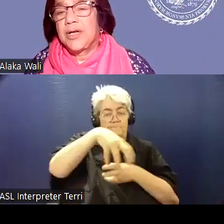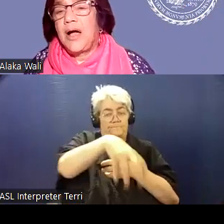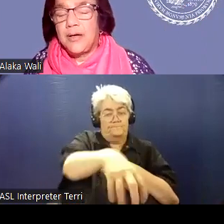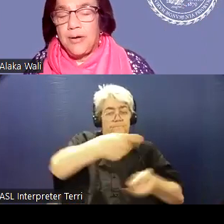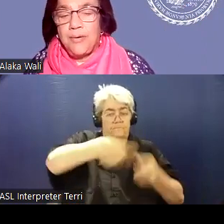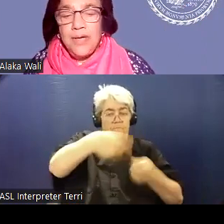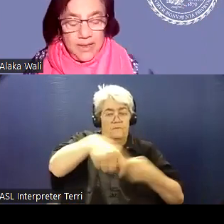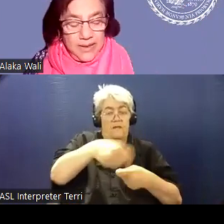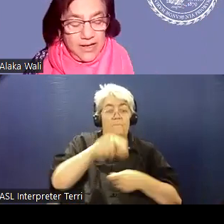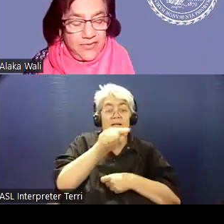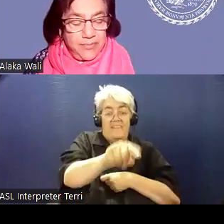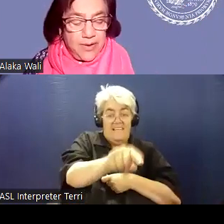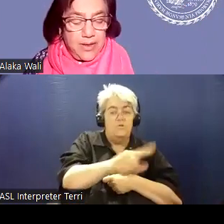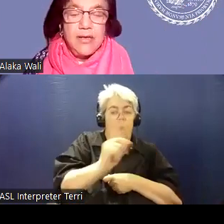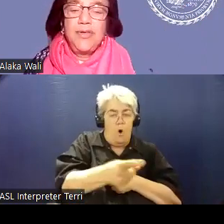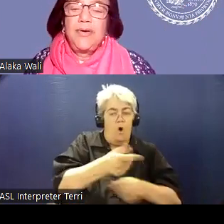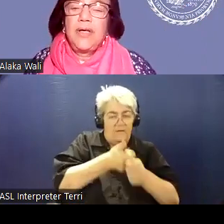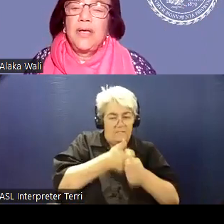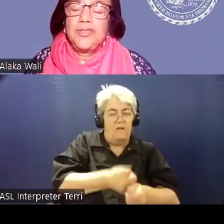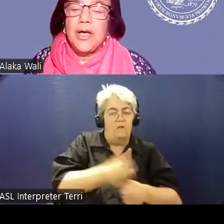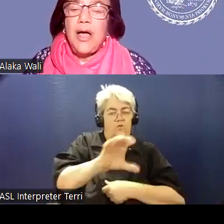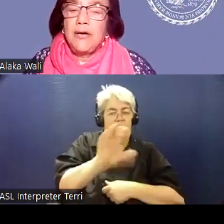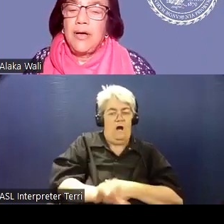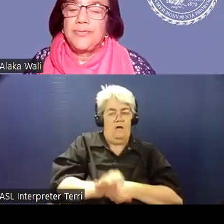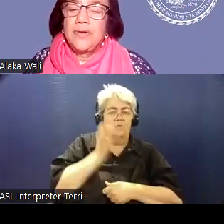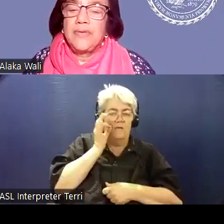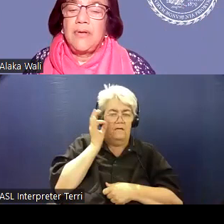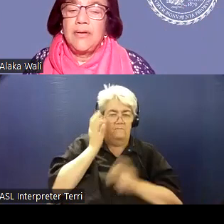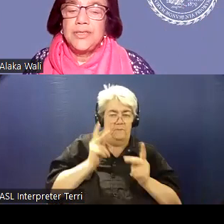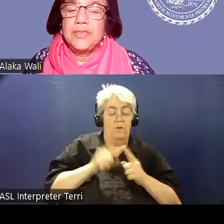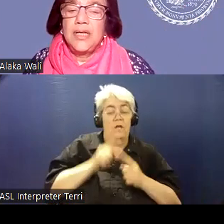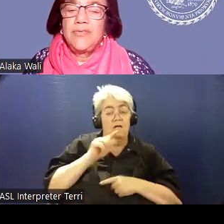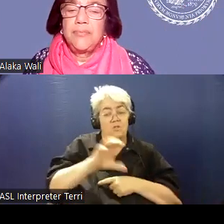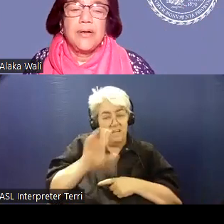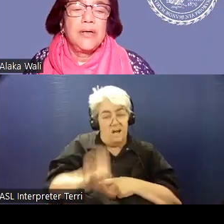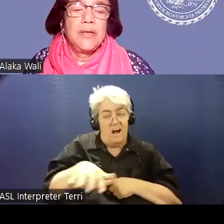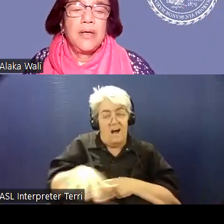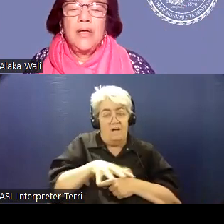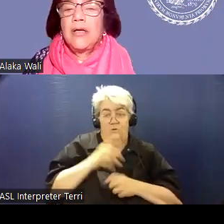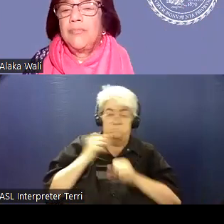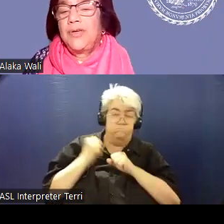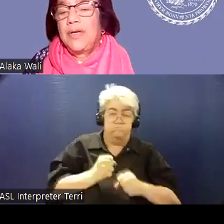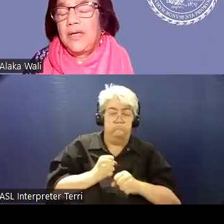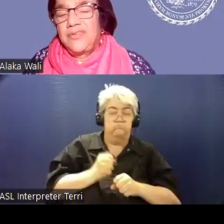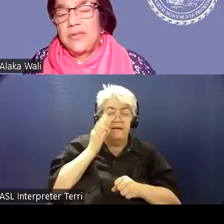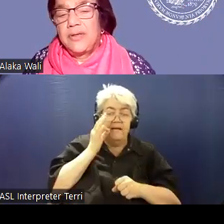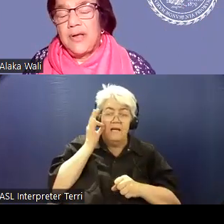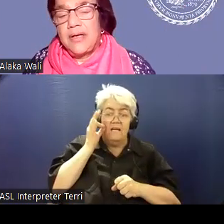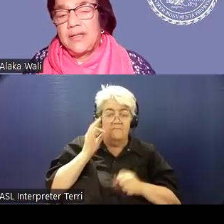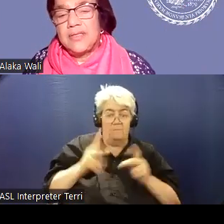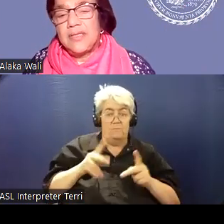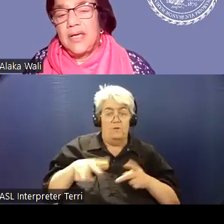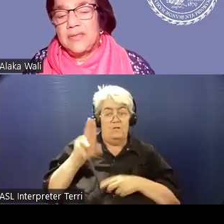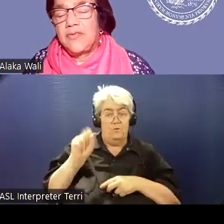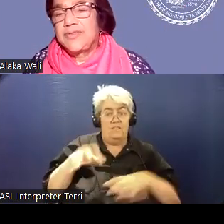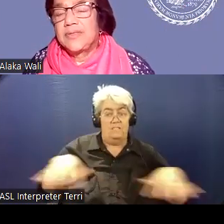about the Chicago Native American community. And Chicago has one of the largest Native American communities in the